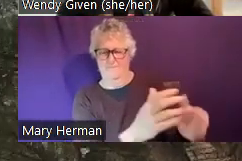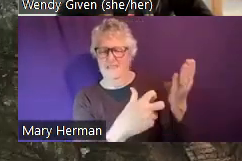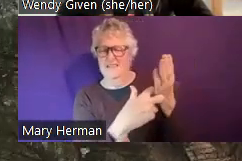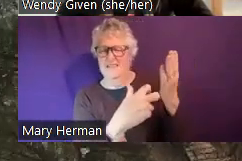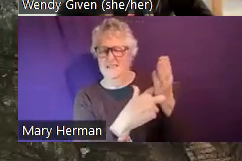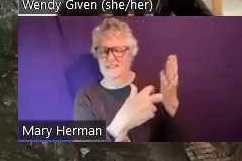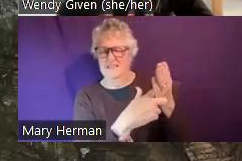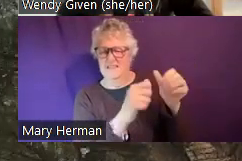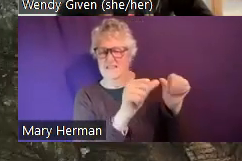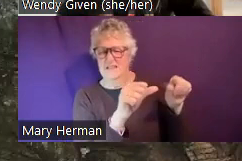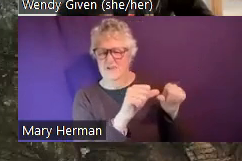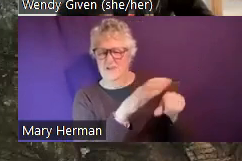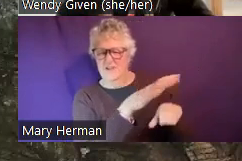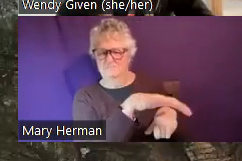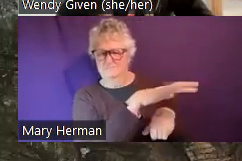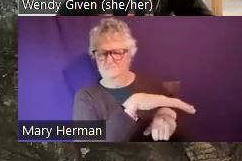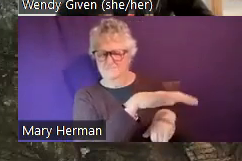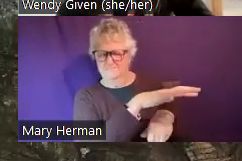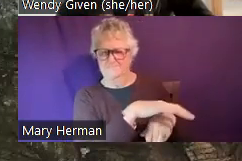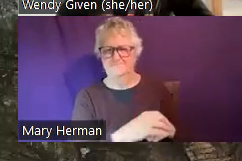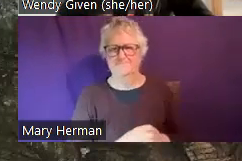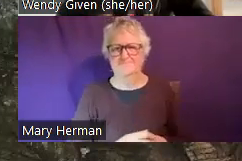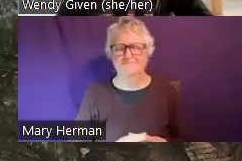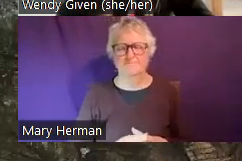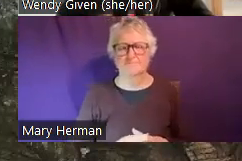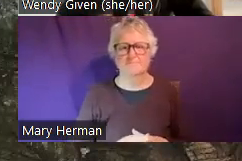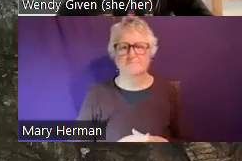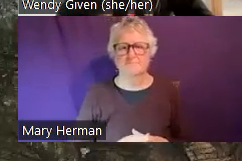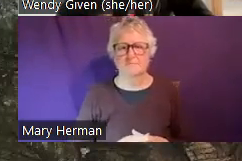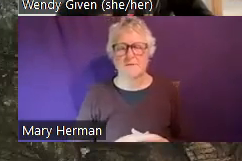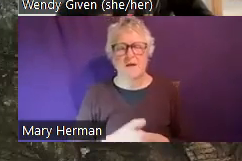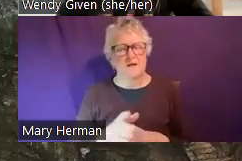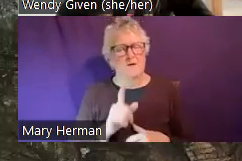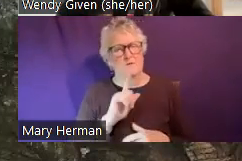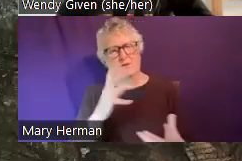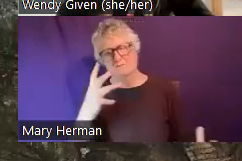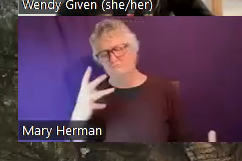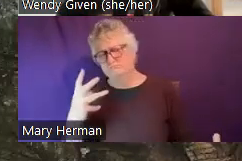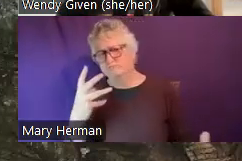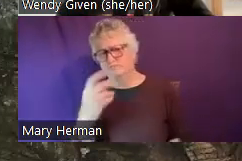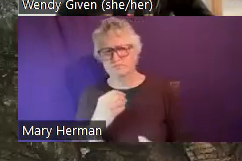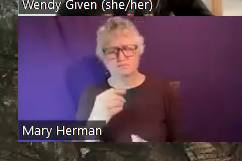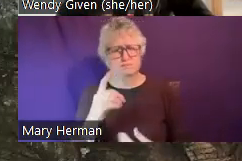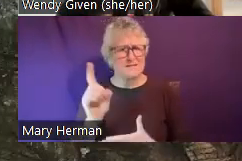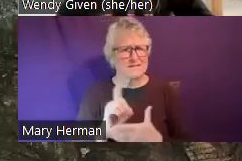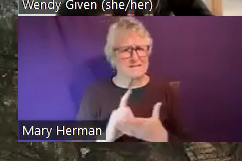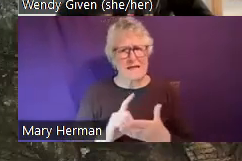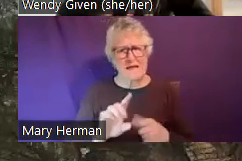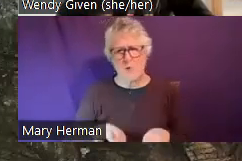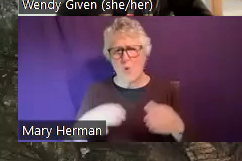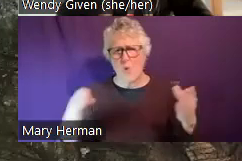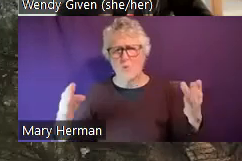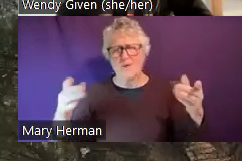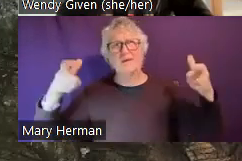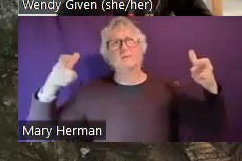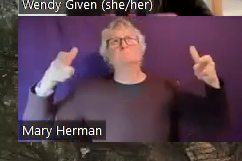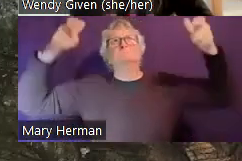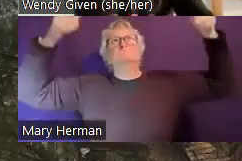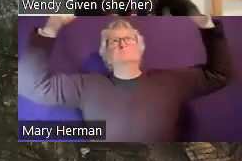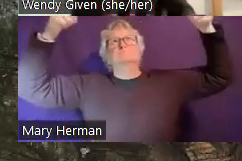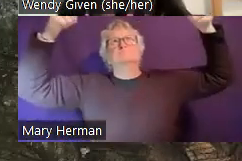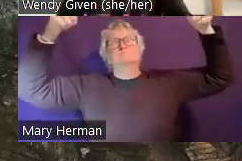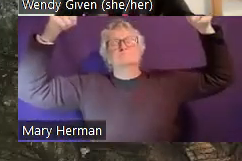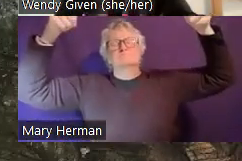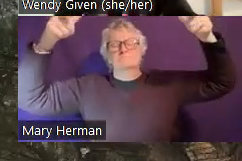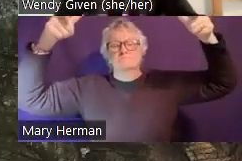And these really lovely designed openings up to the skylights here,